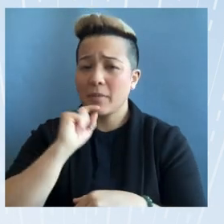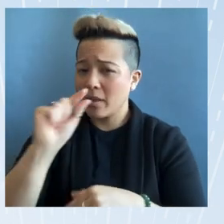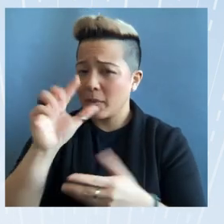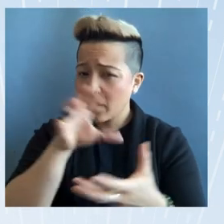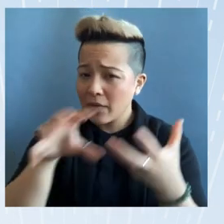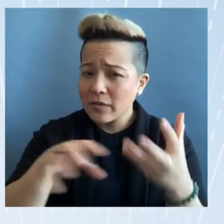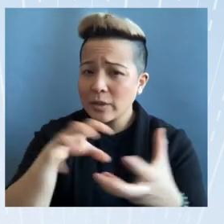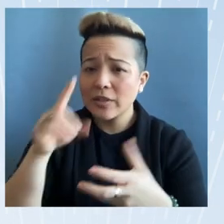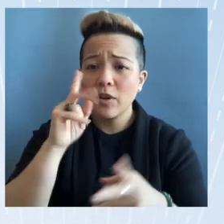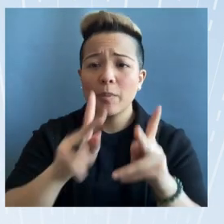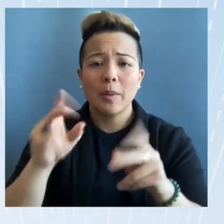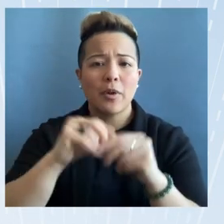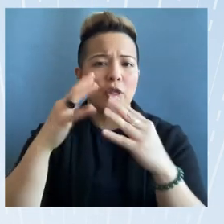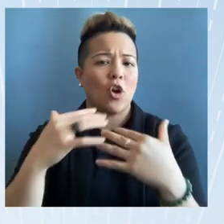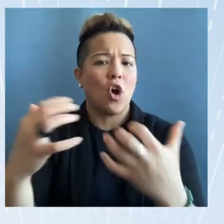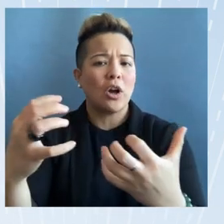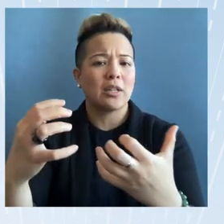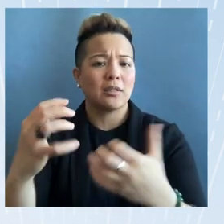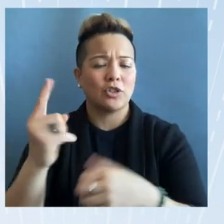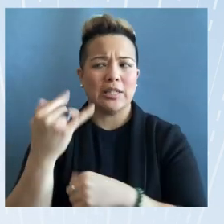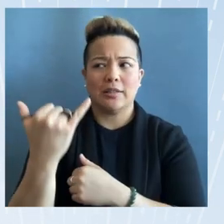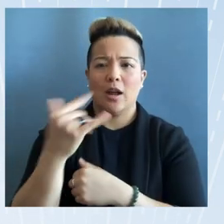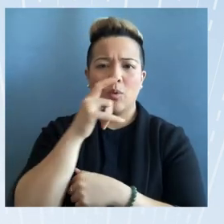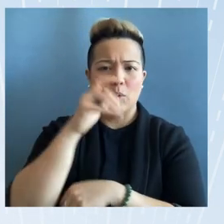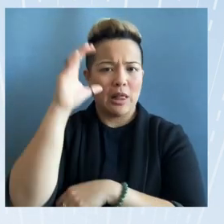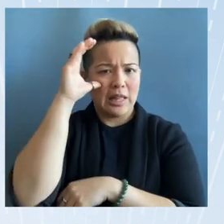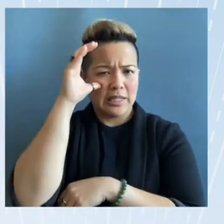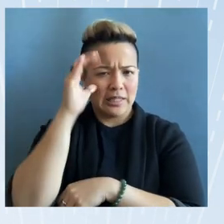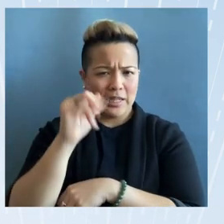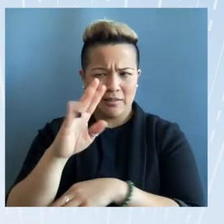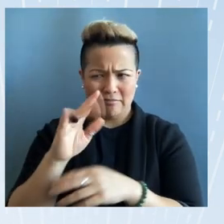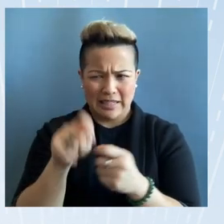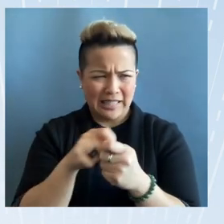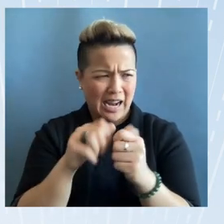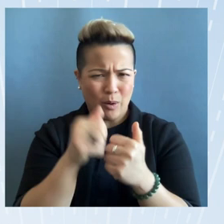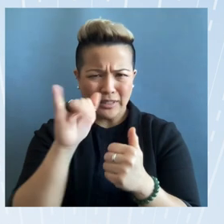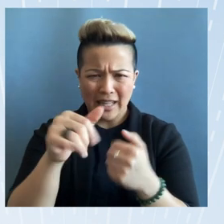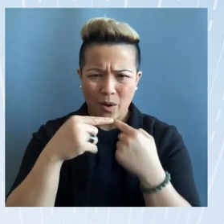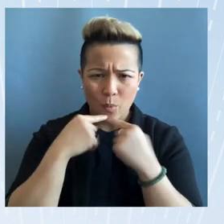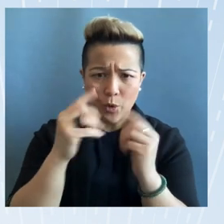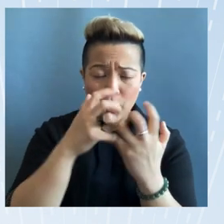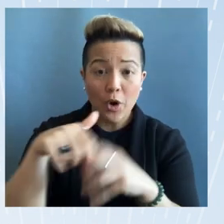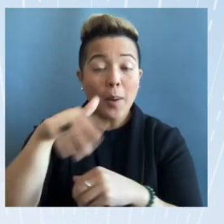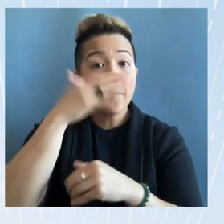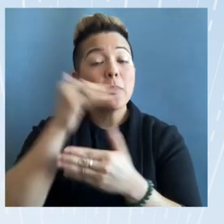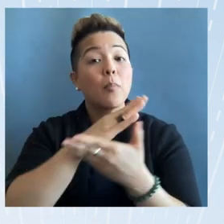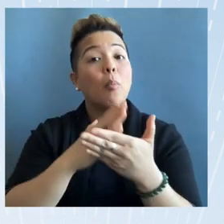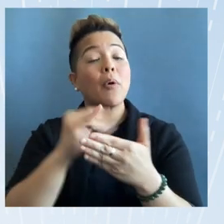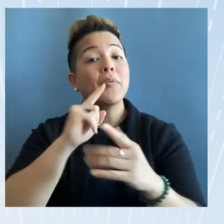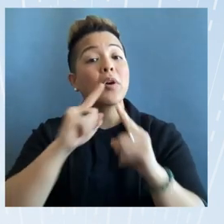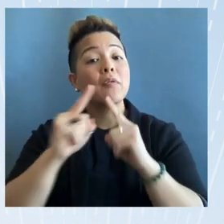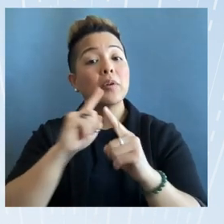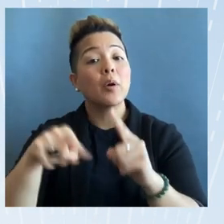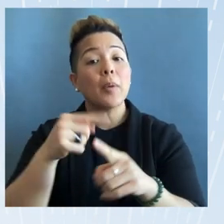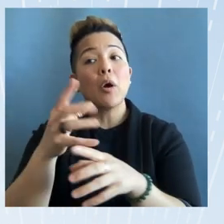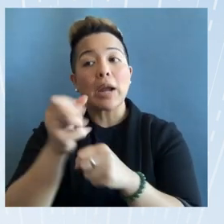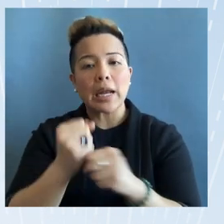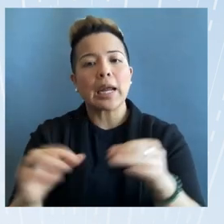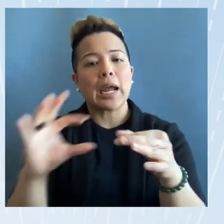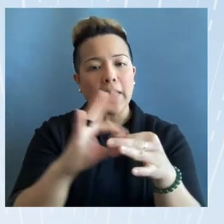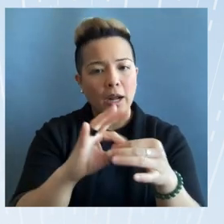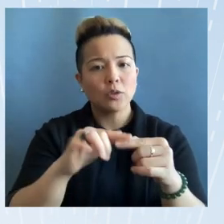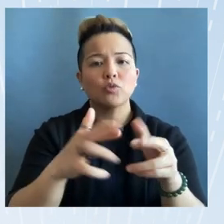people in the audience just listening in exactly how it works, because part of the conversation was about it getting connected to